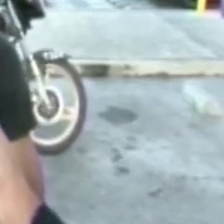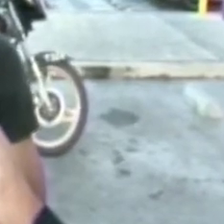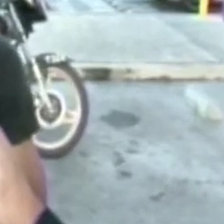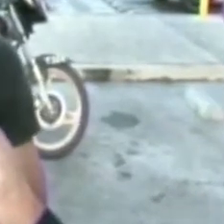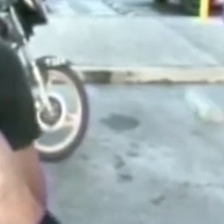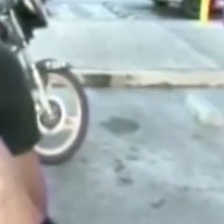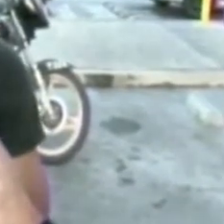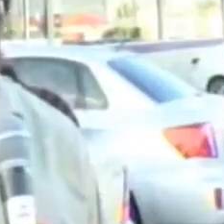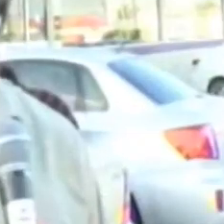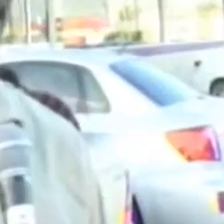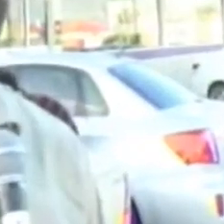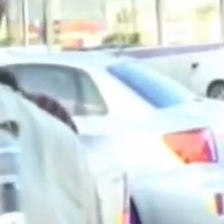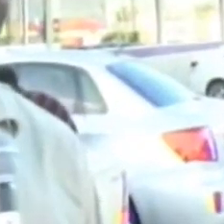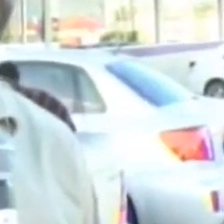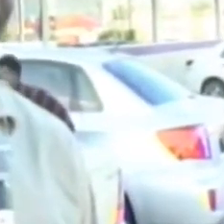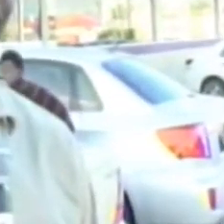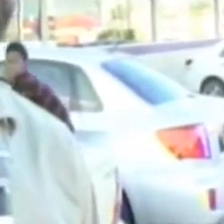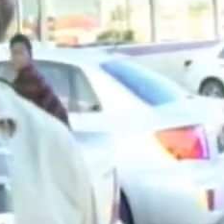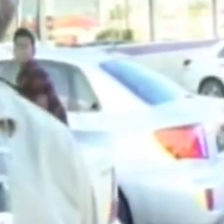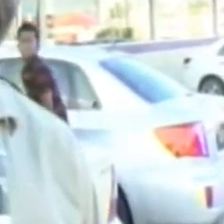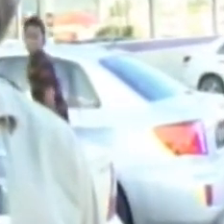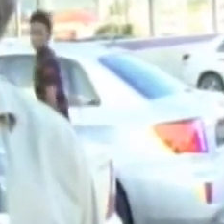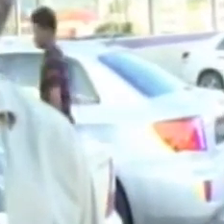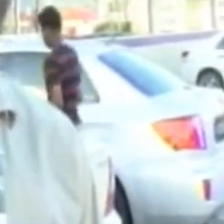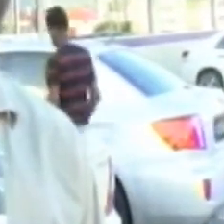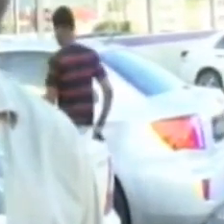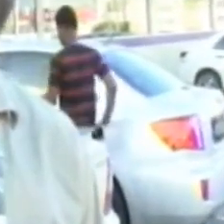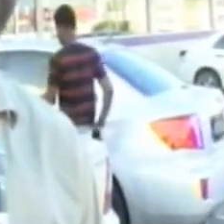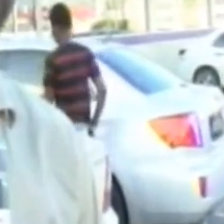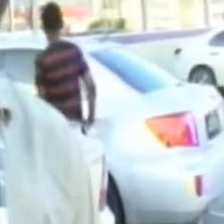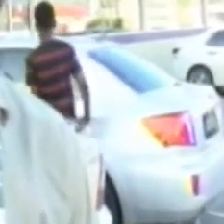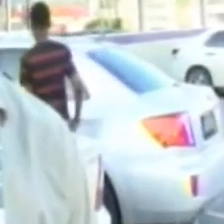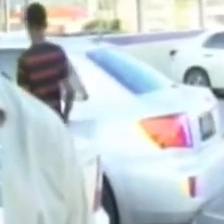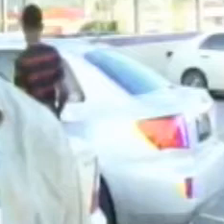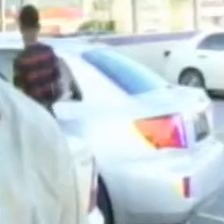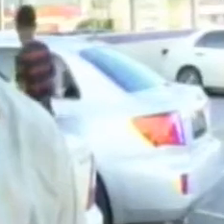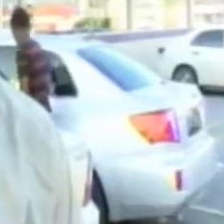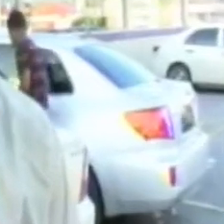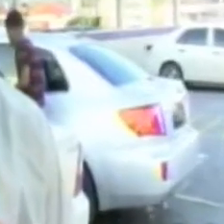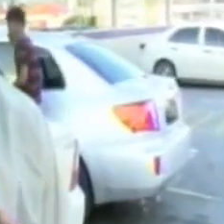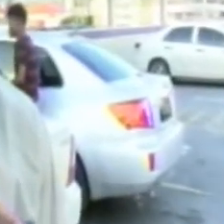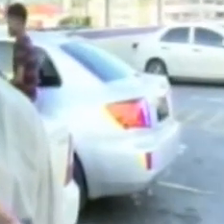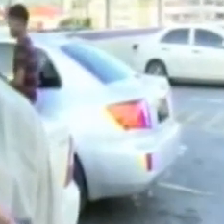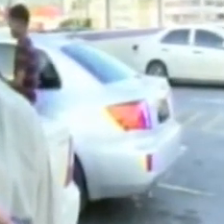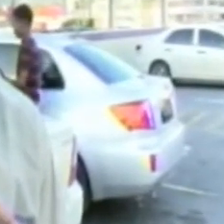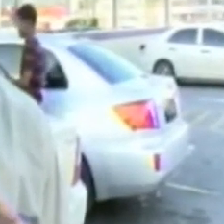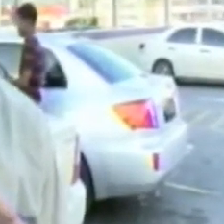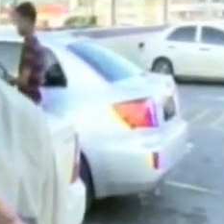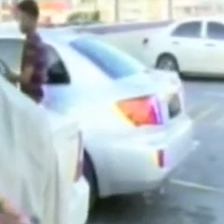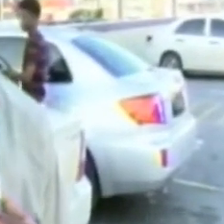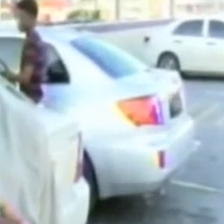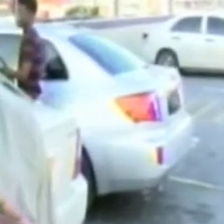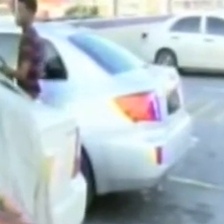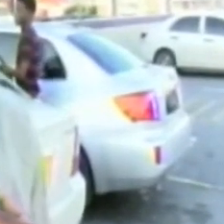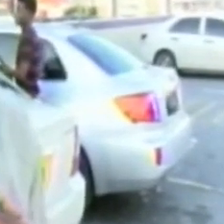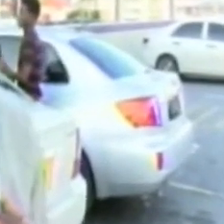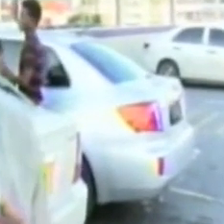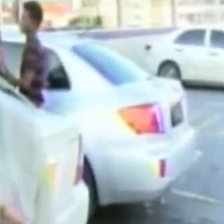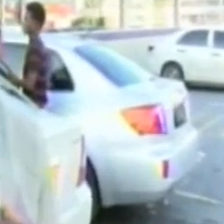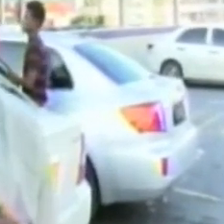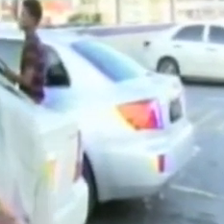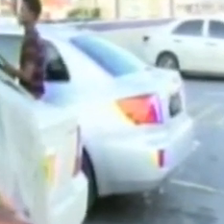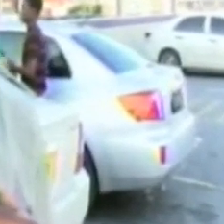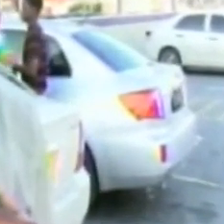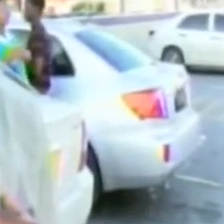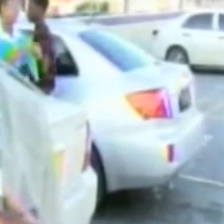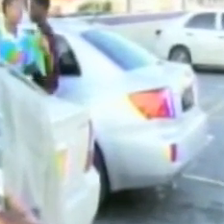to the top of the line. It would be good if I could get one of the specials, but when I get there, everything was gone. What you came for? I